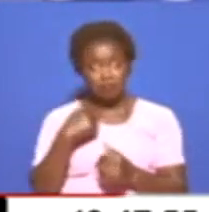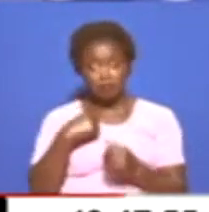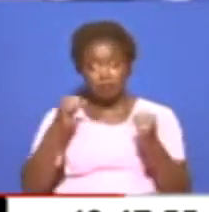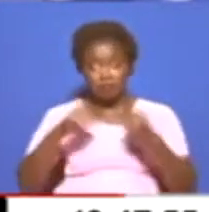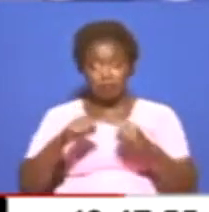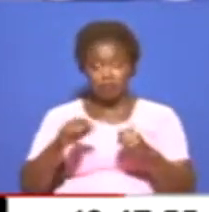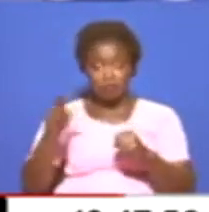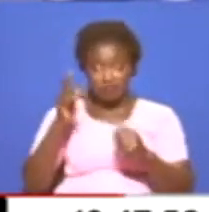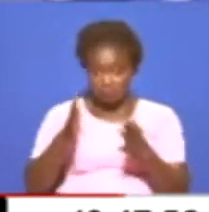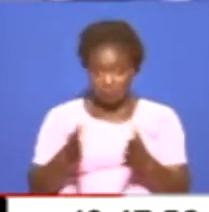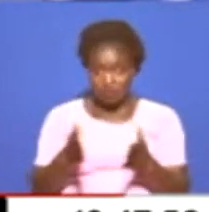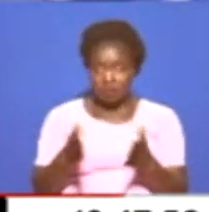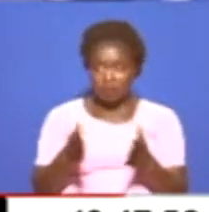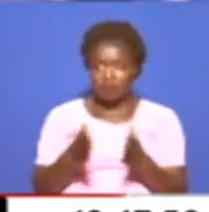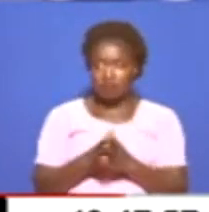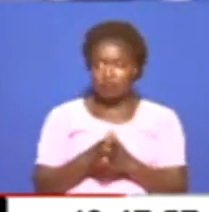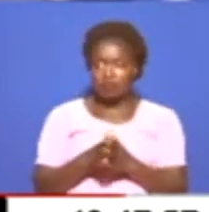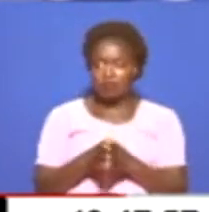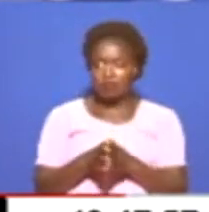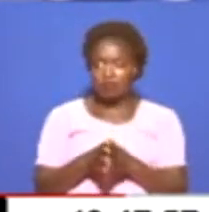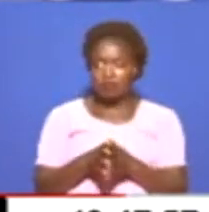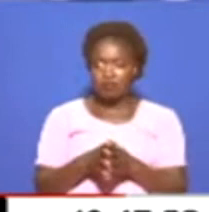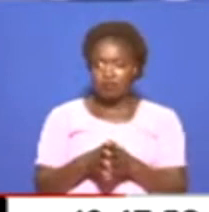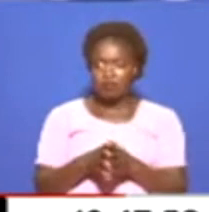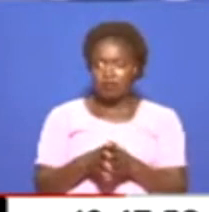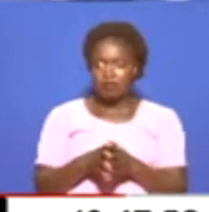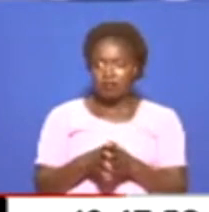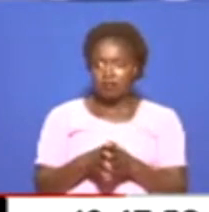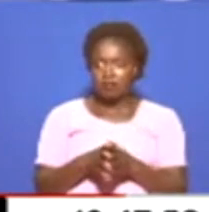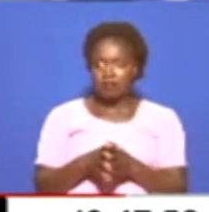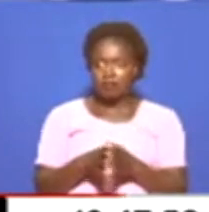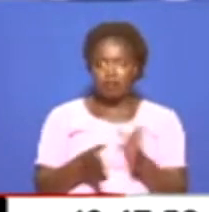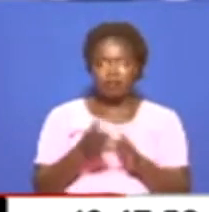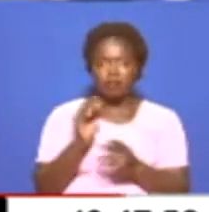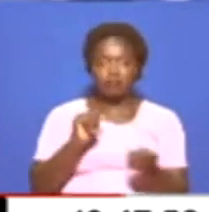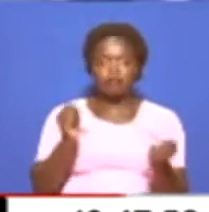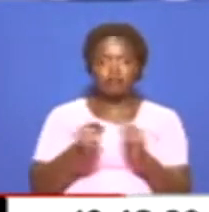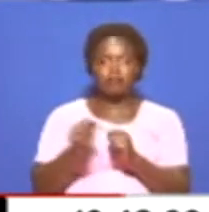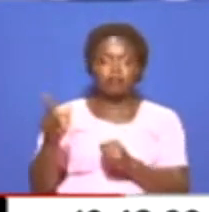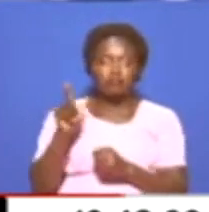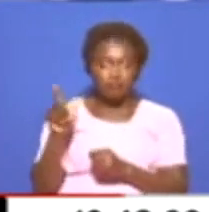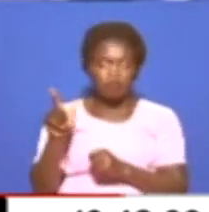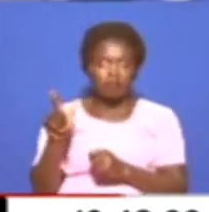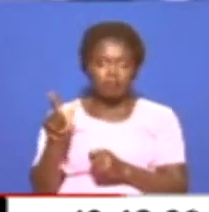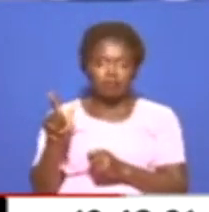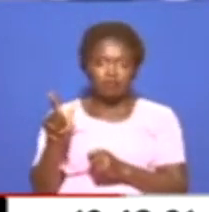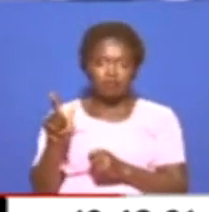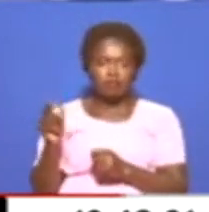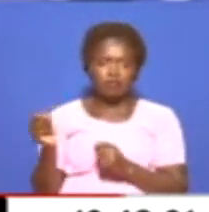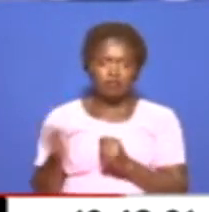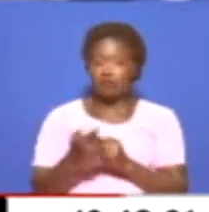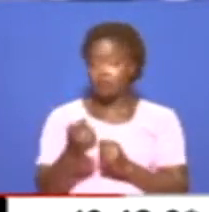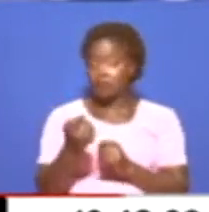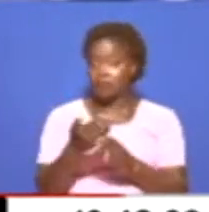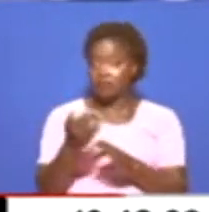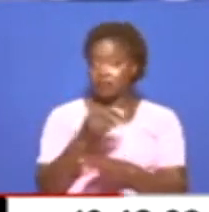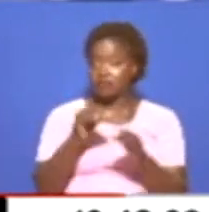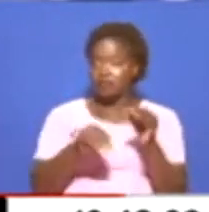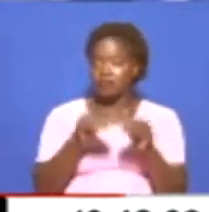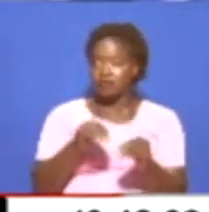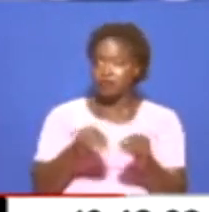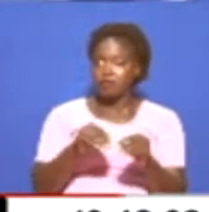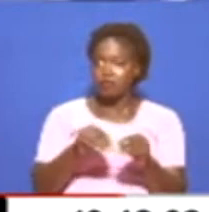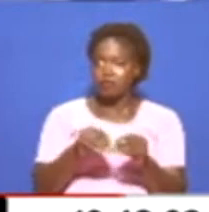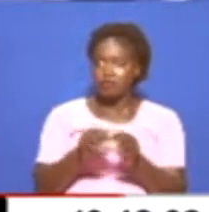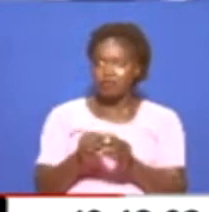here. That this emergence of changing laws a few months to election looks very